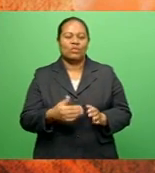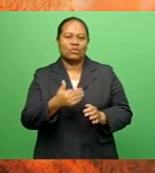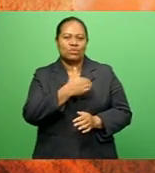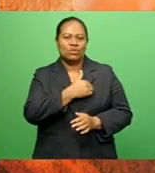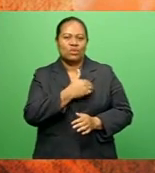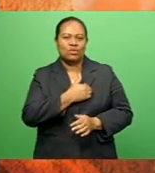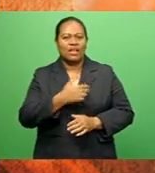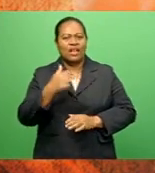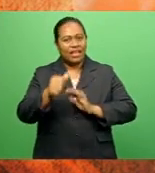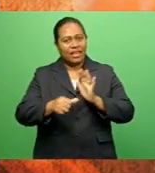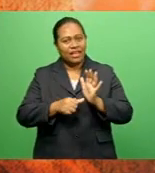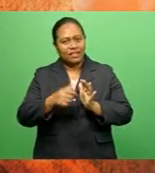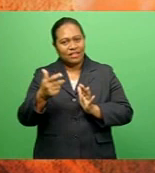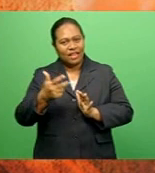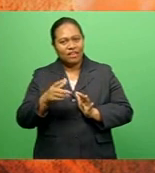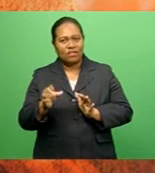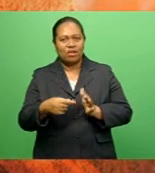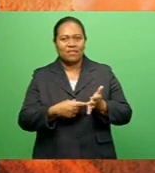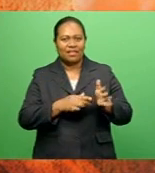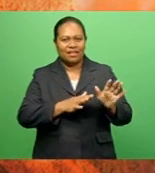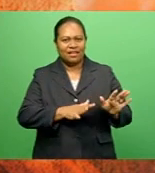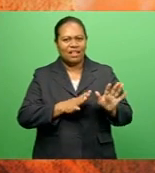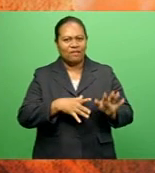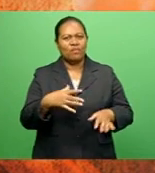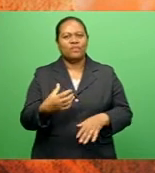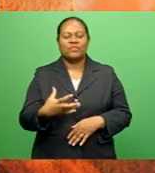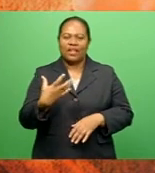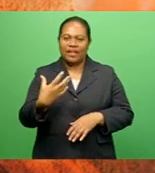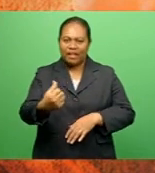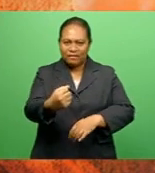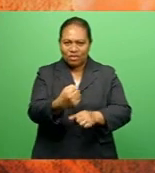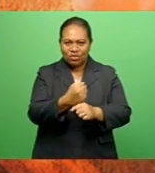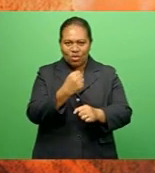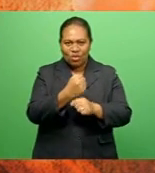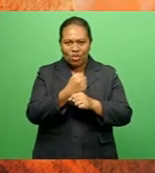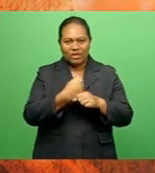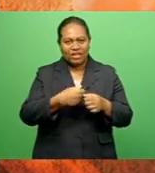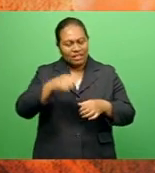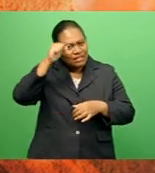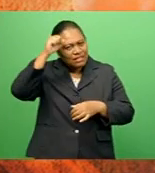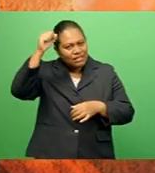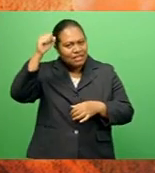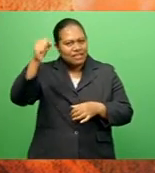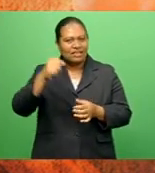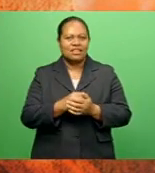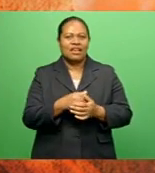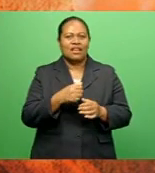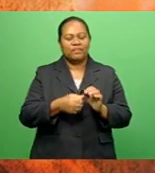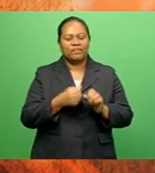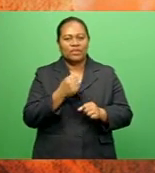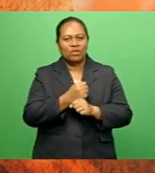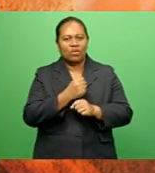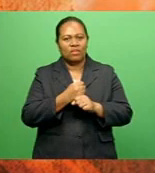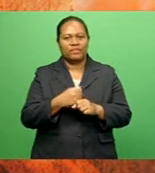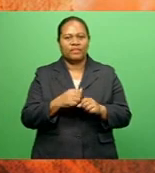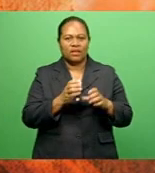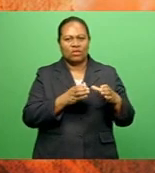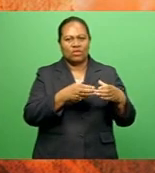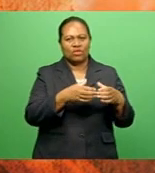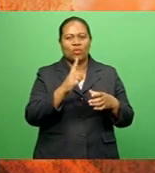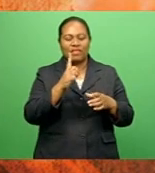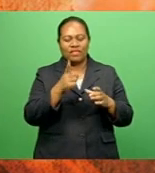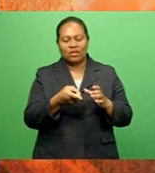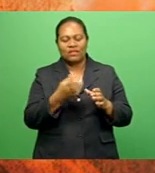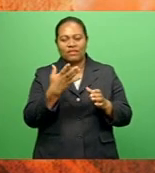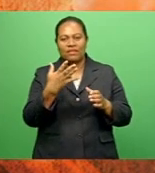18-year-old Veinunga Tailevu Les scooped the gold medal for Tailevu North College in the senior girls 1,500 meters final at the ANZ